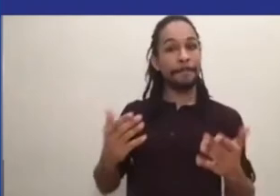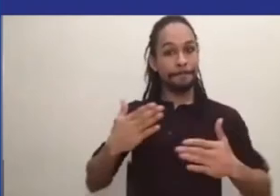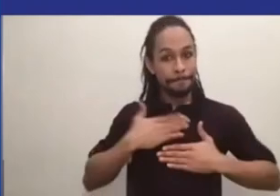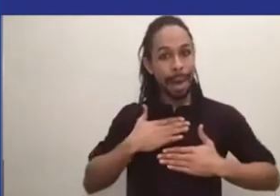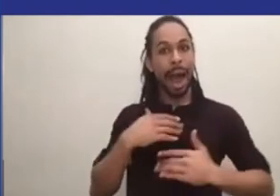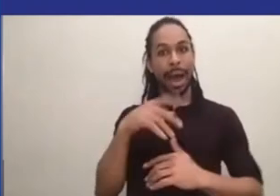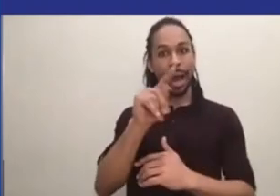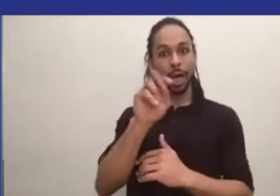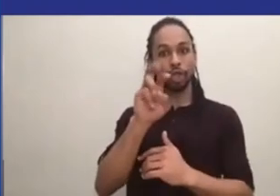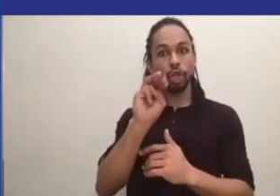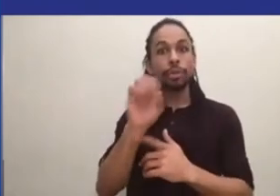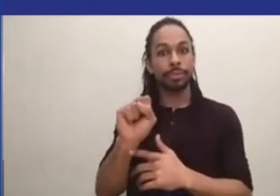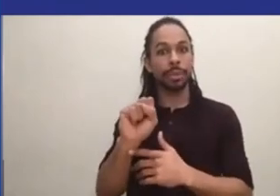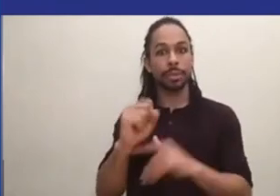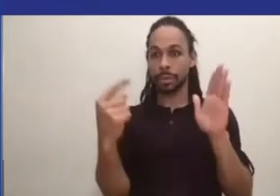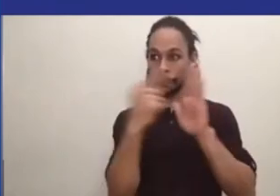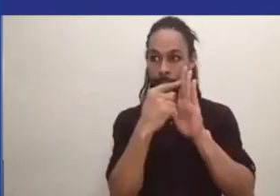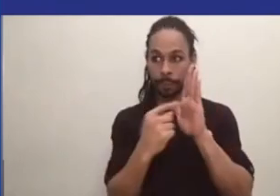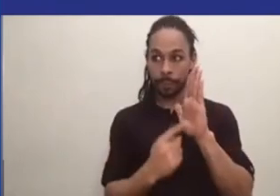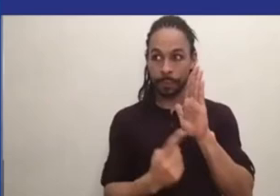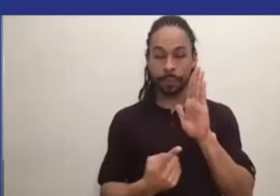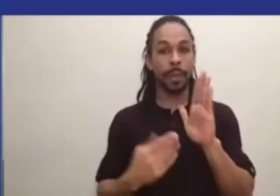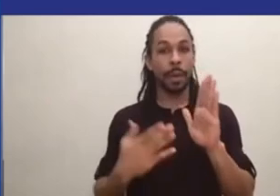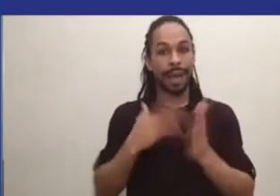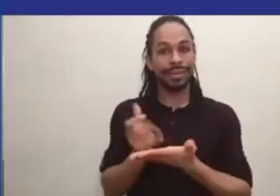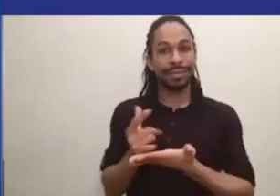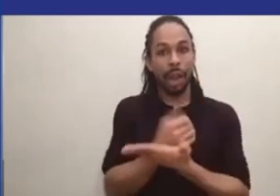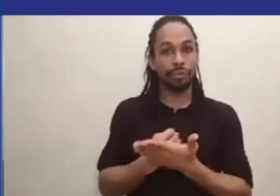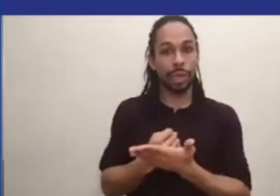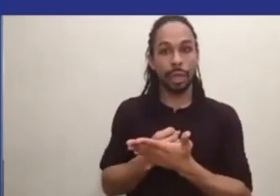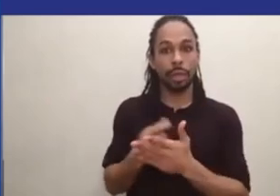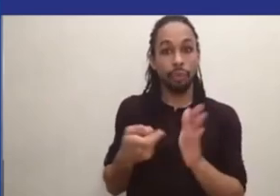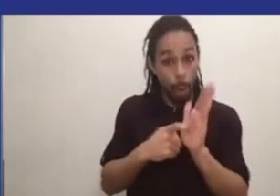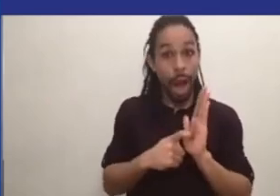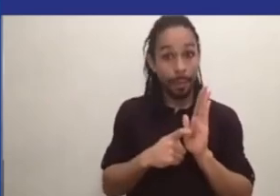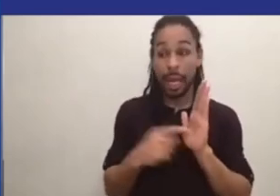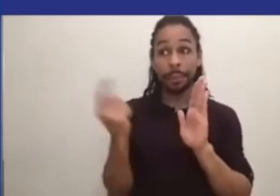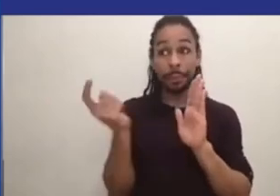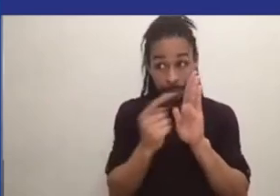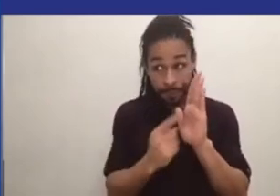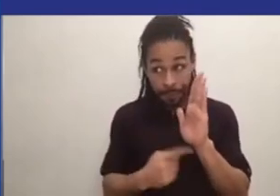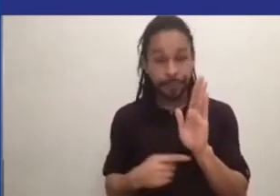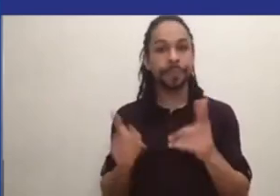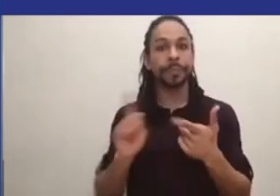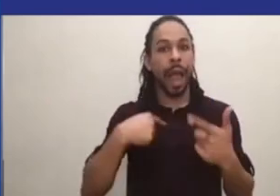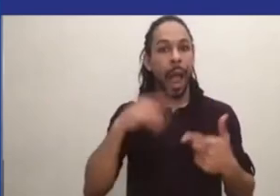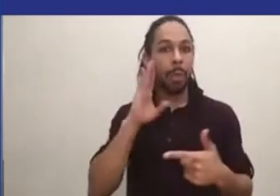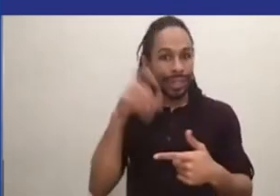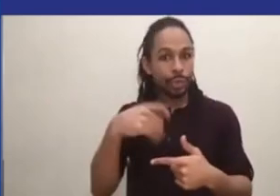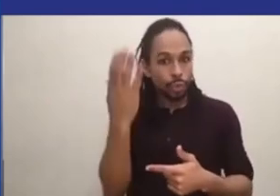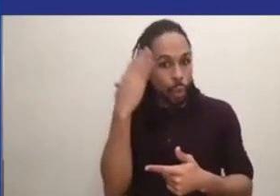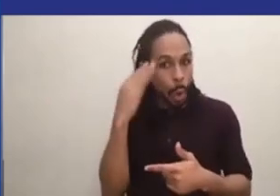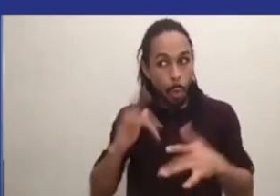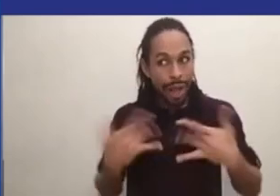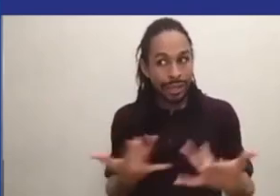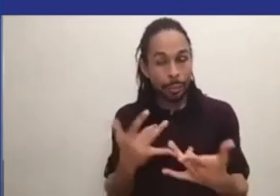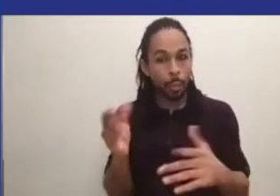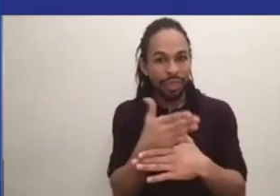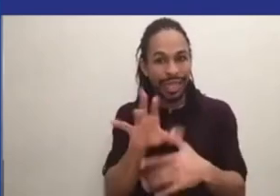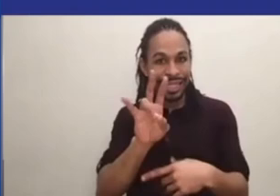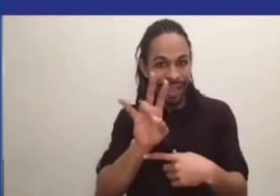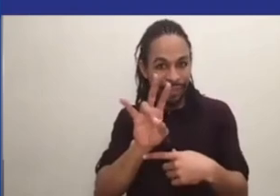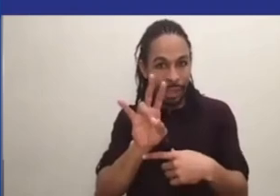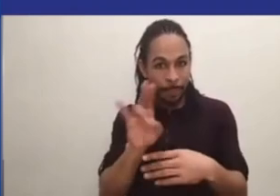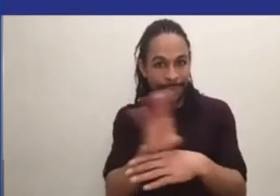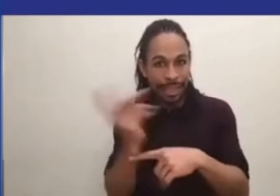my salary requirement, and I need to know in 7 business days. It's not personal, it's business. If